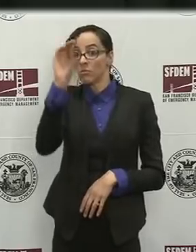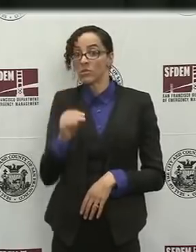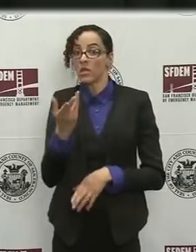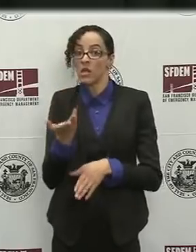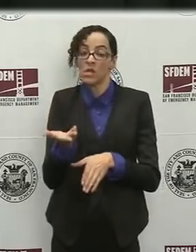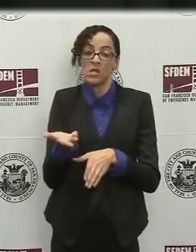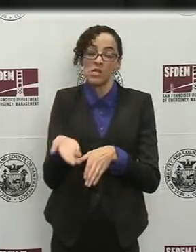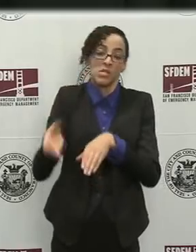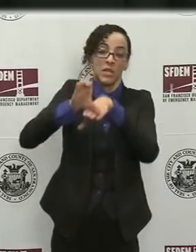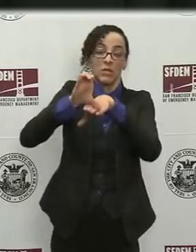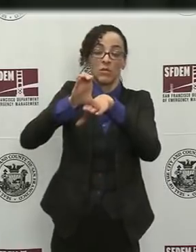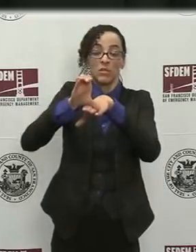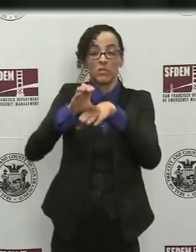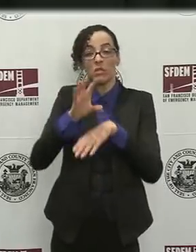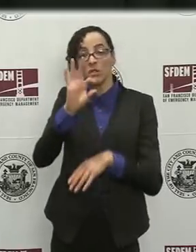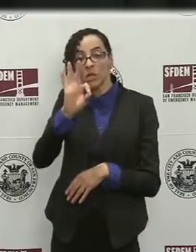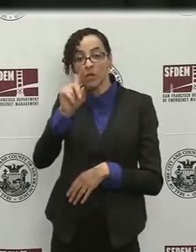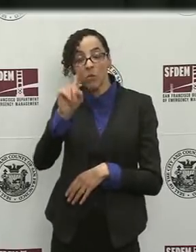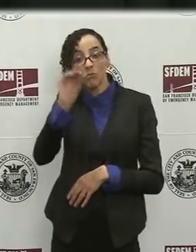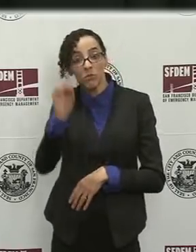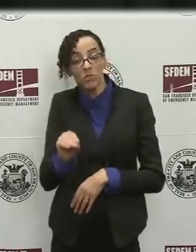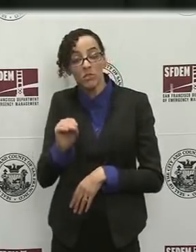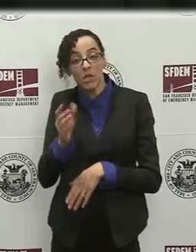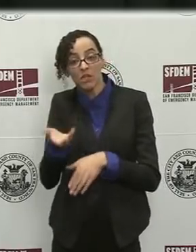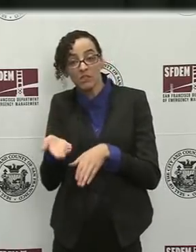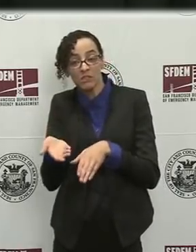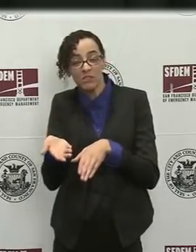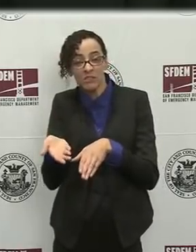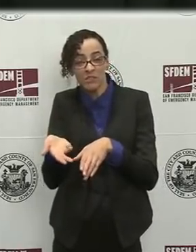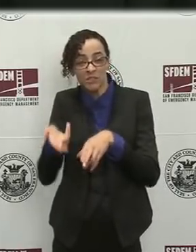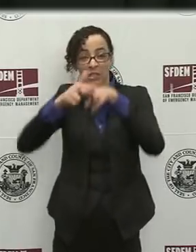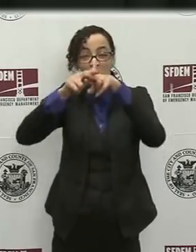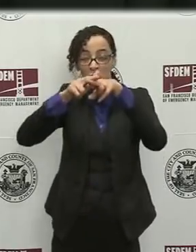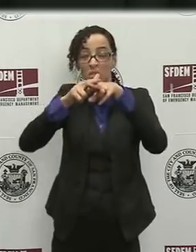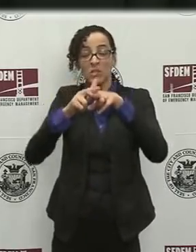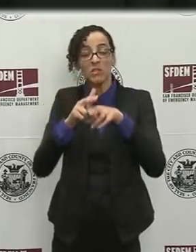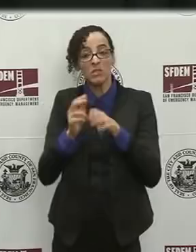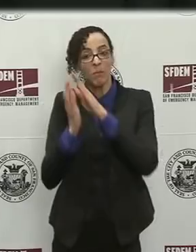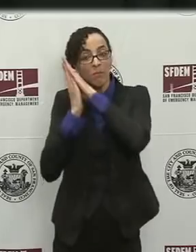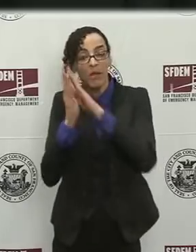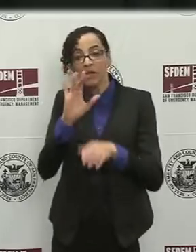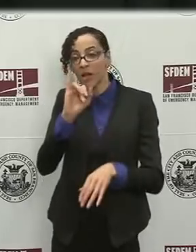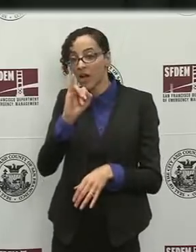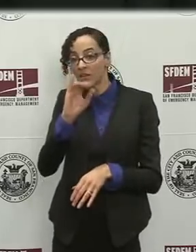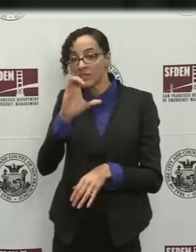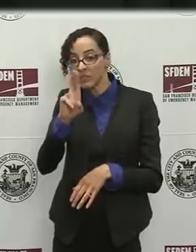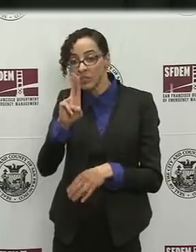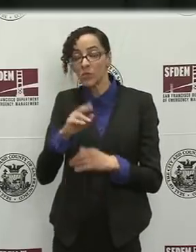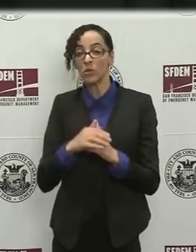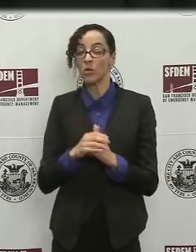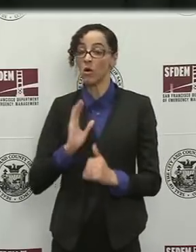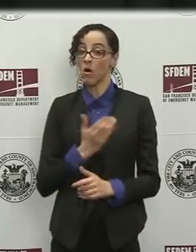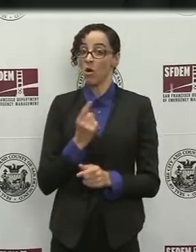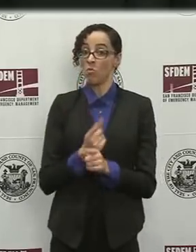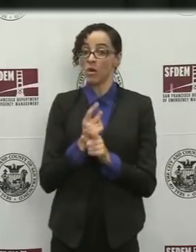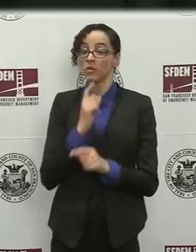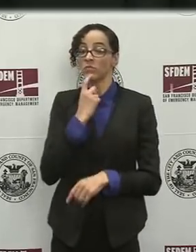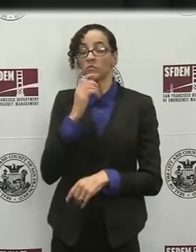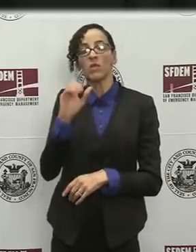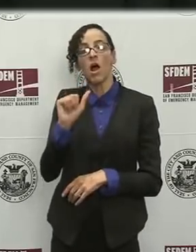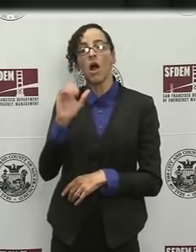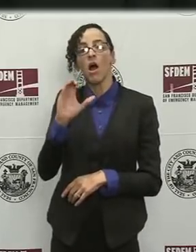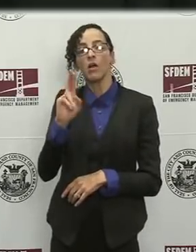a 91% increase. And our regular acute care beds,